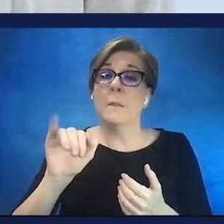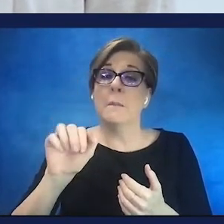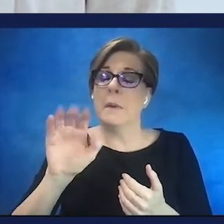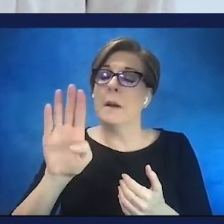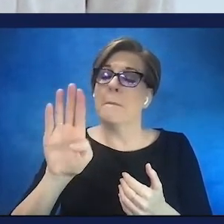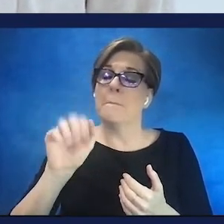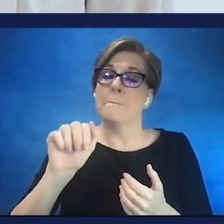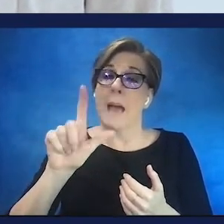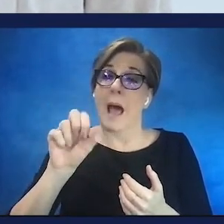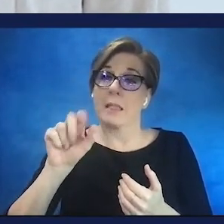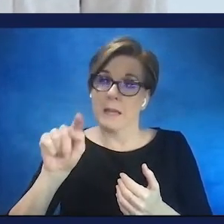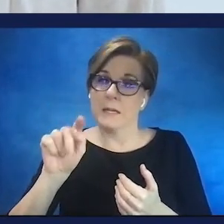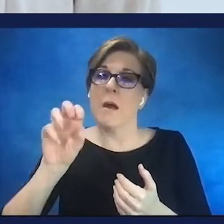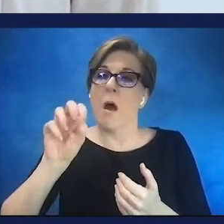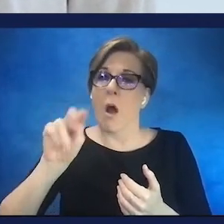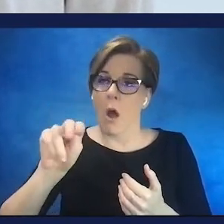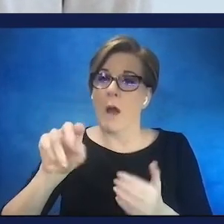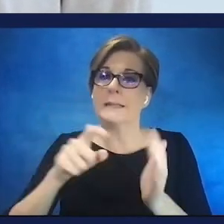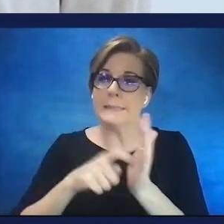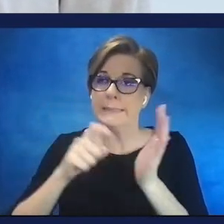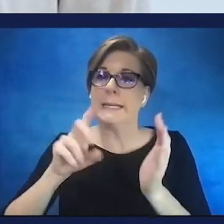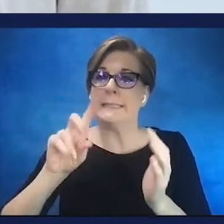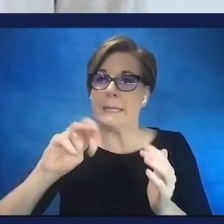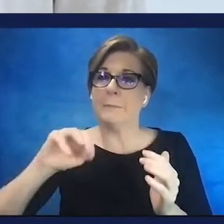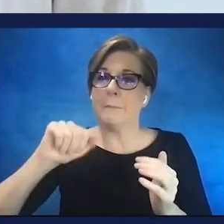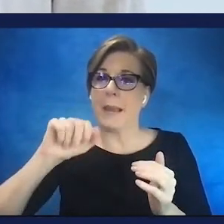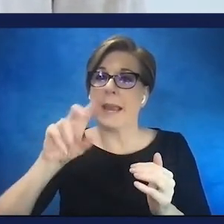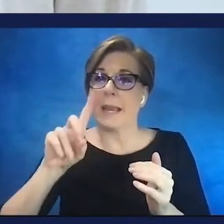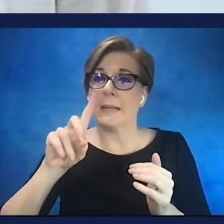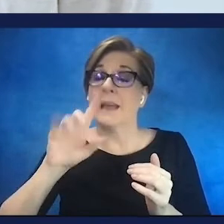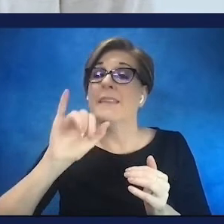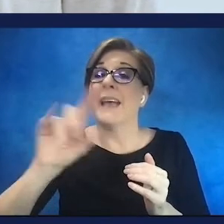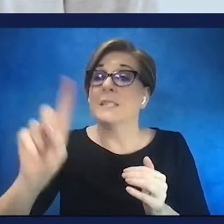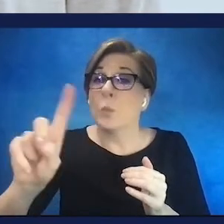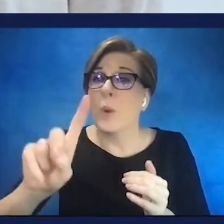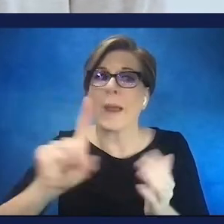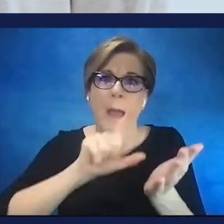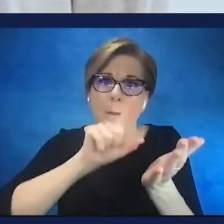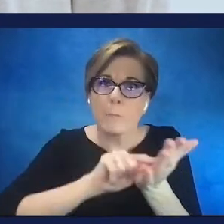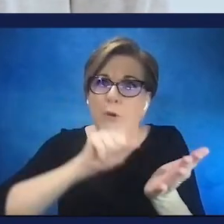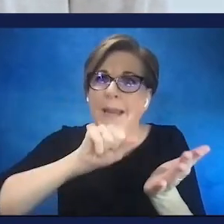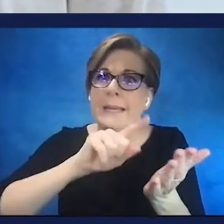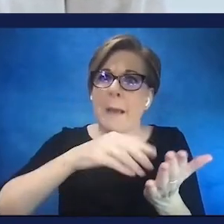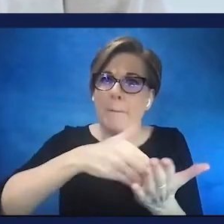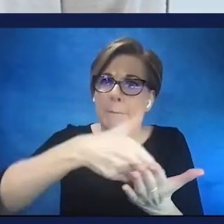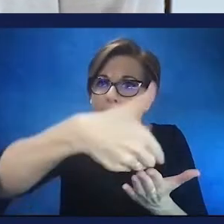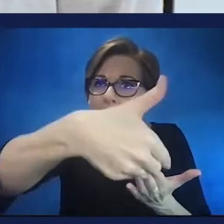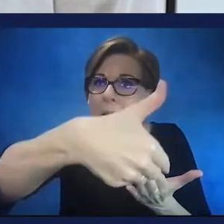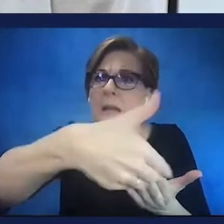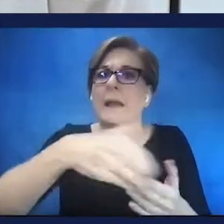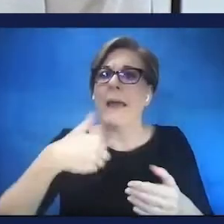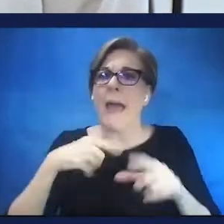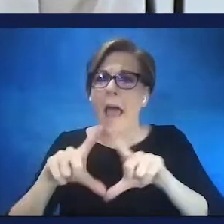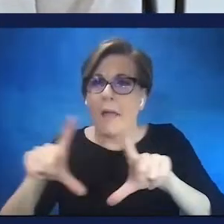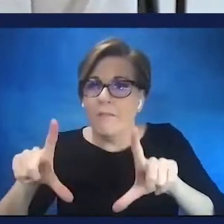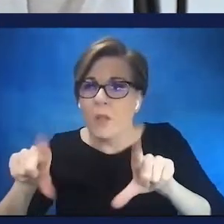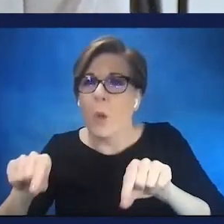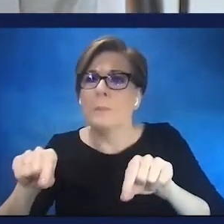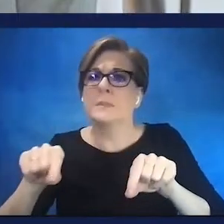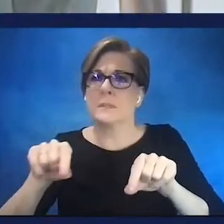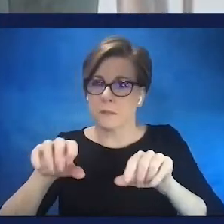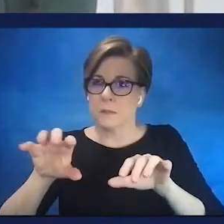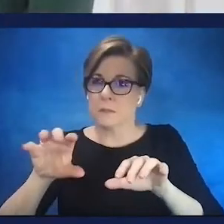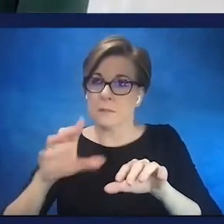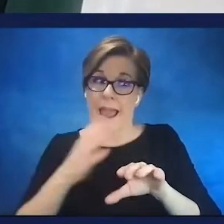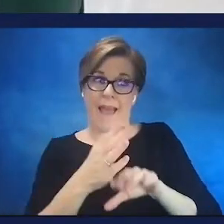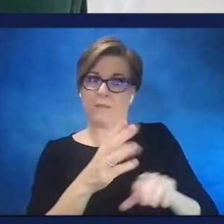demand printers. This is where our envelopes, our paperwork, and our ballot come out once the voter has checked into our